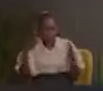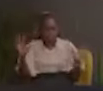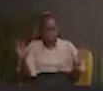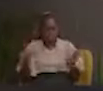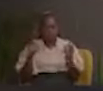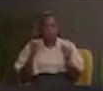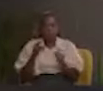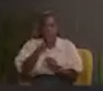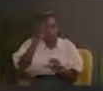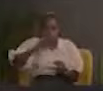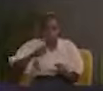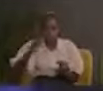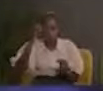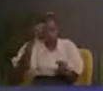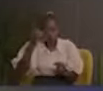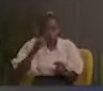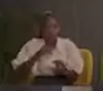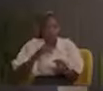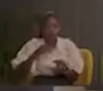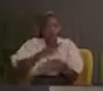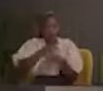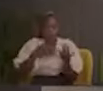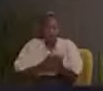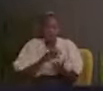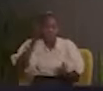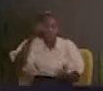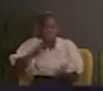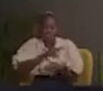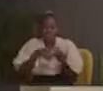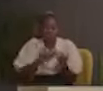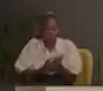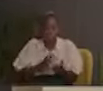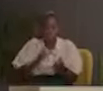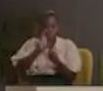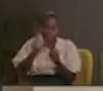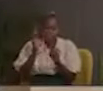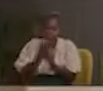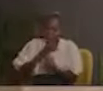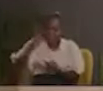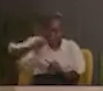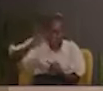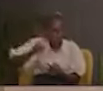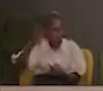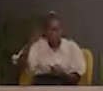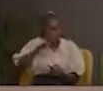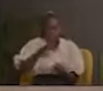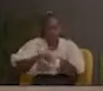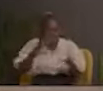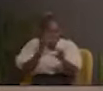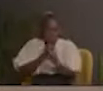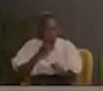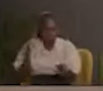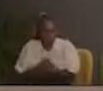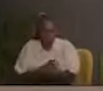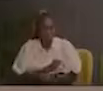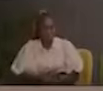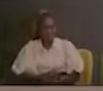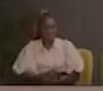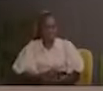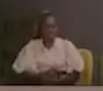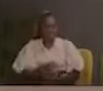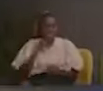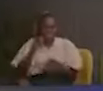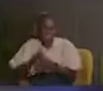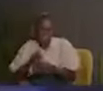promises. You must understand the conditions that are connected to the manifestation of the promise. When it has to do with walking